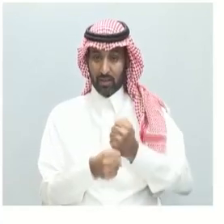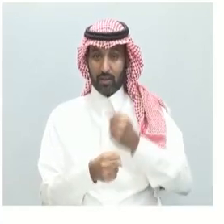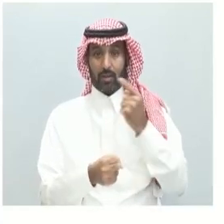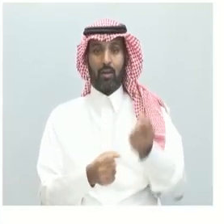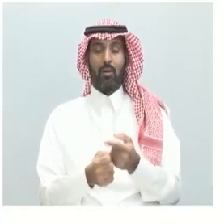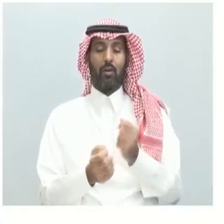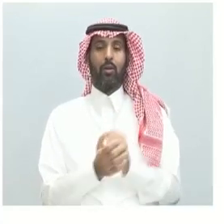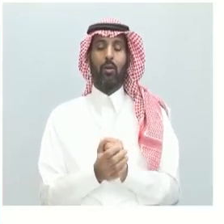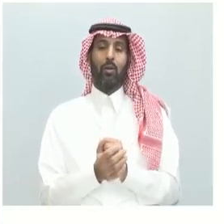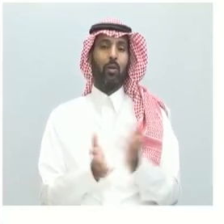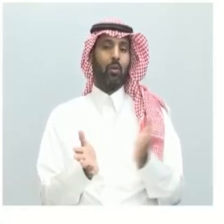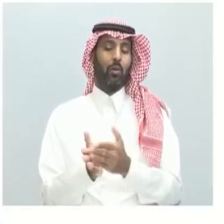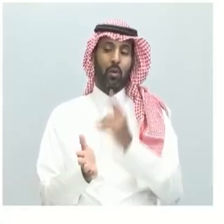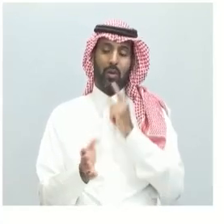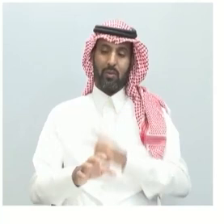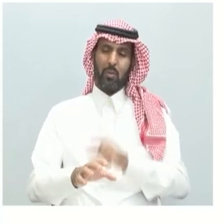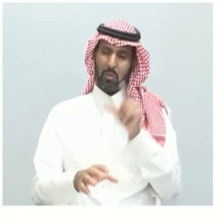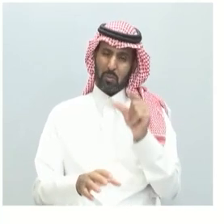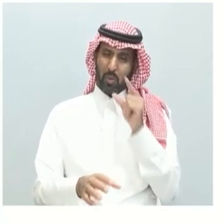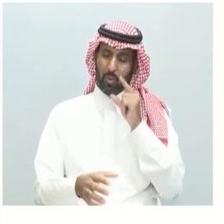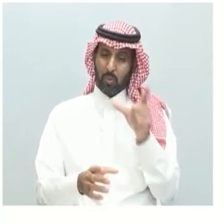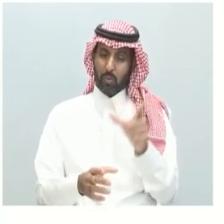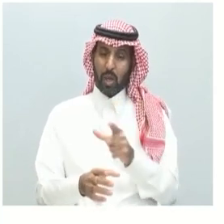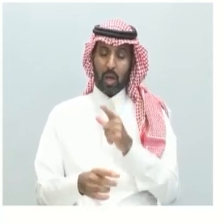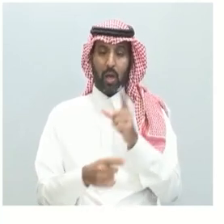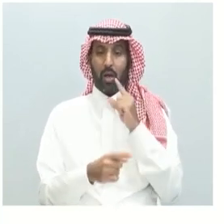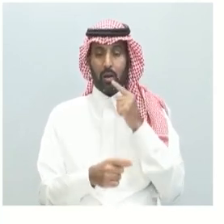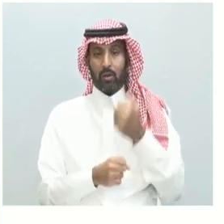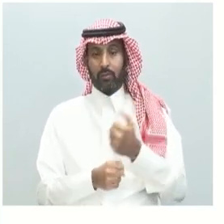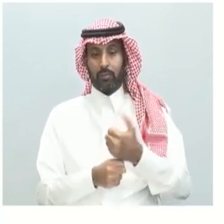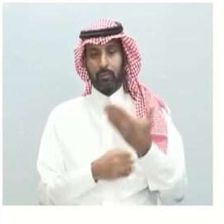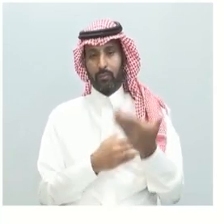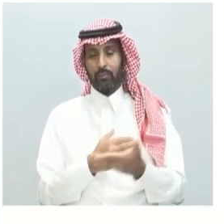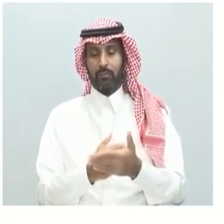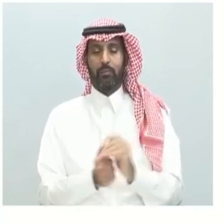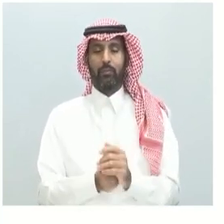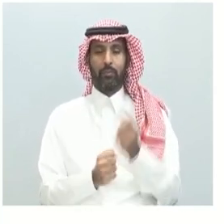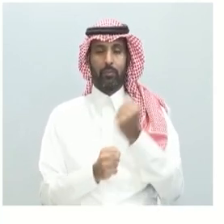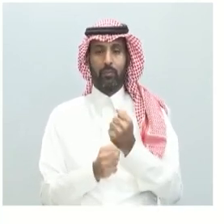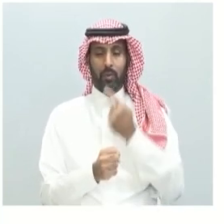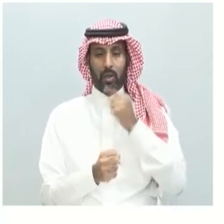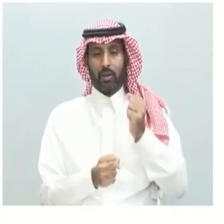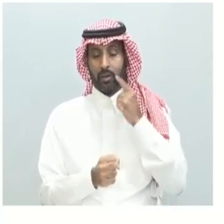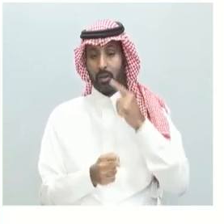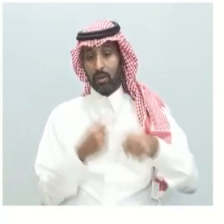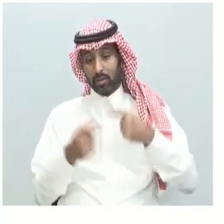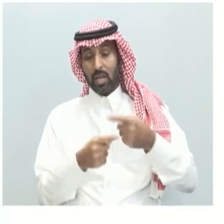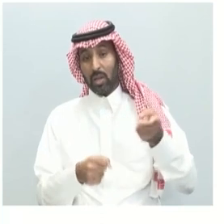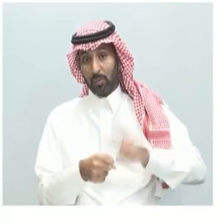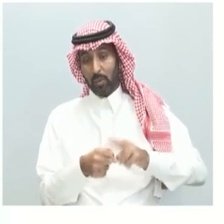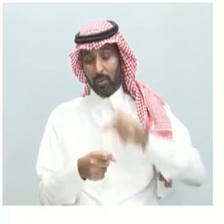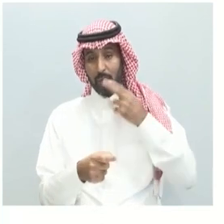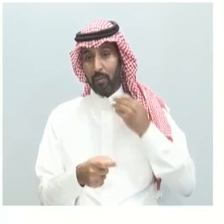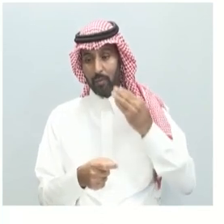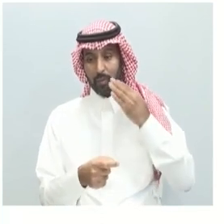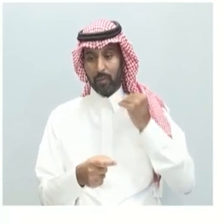occurring now, or for a temporary situation. So we use the present simple to talk about habits or routines. We